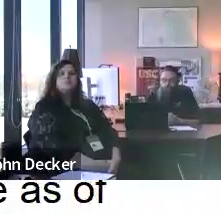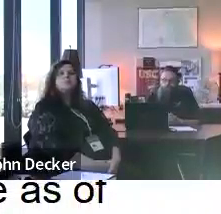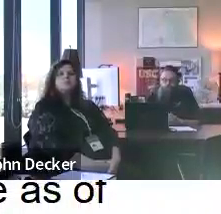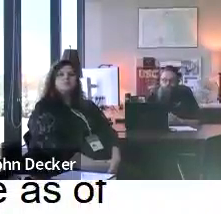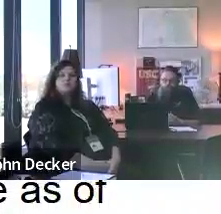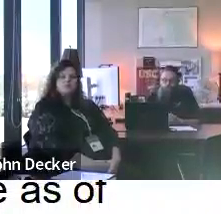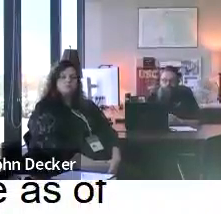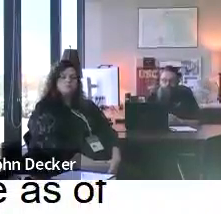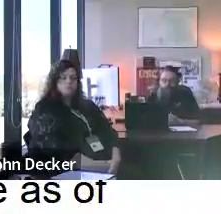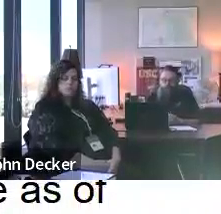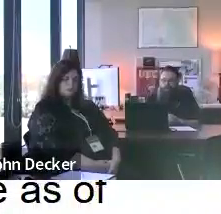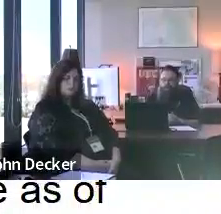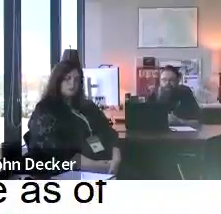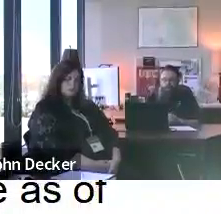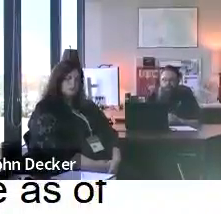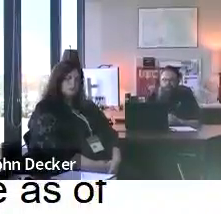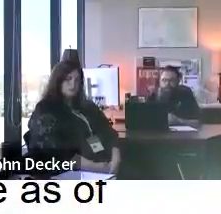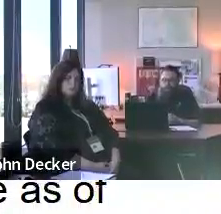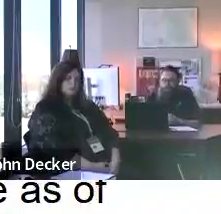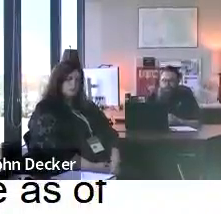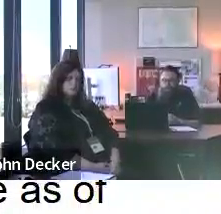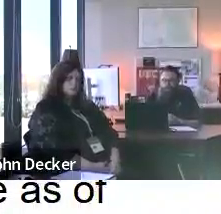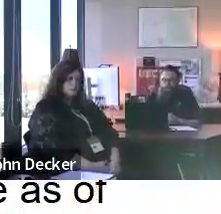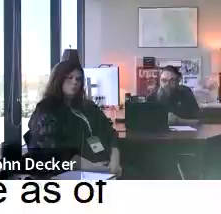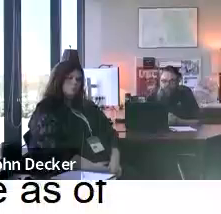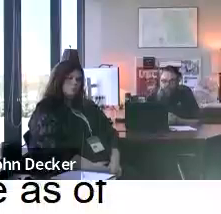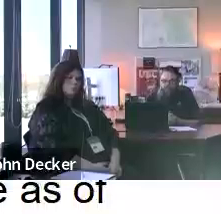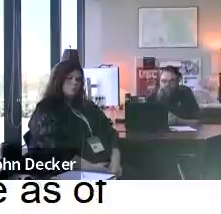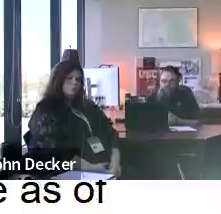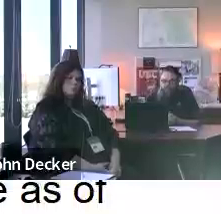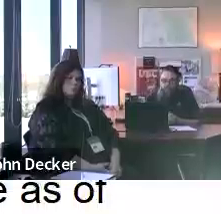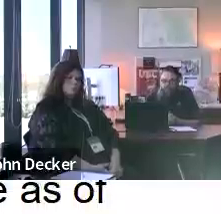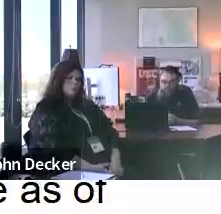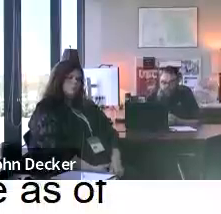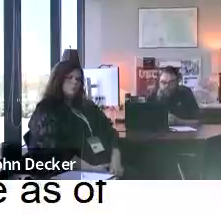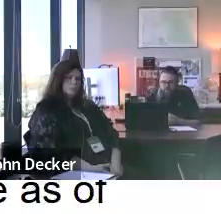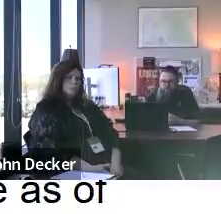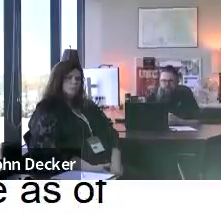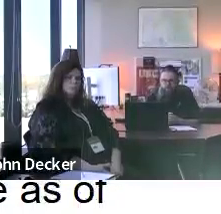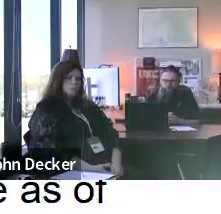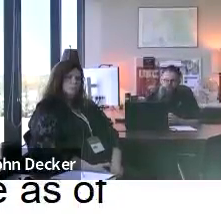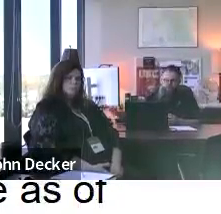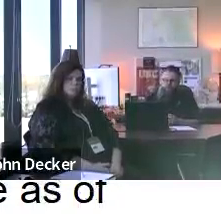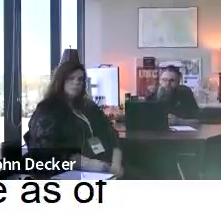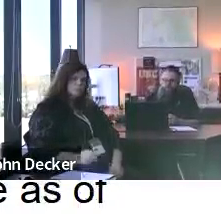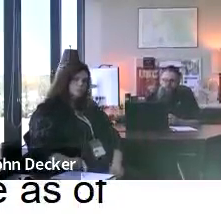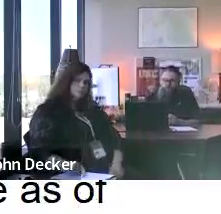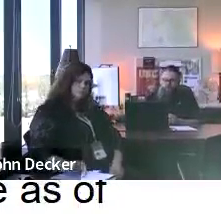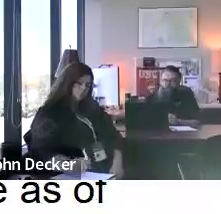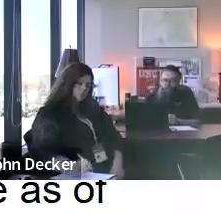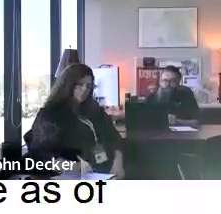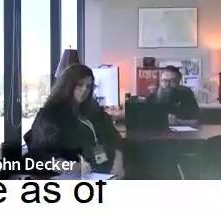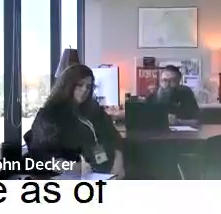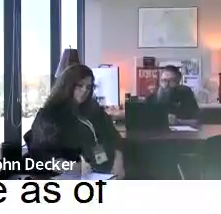the requirements that will need to be met, subcode combination, and the rate established by the rate model. This form and instructions